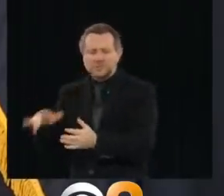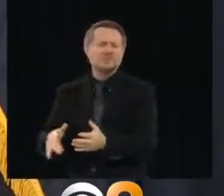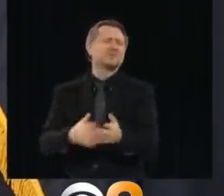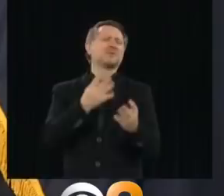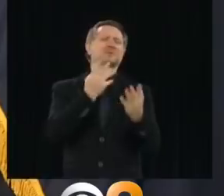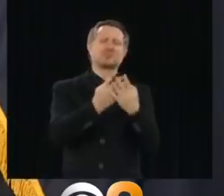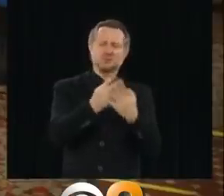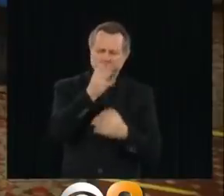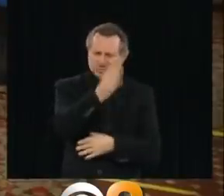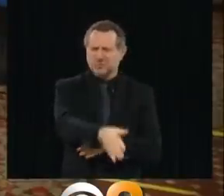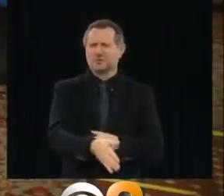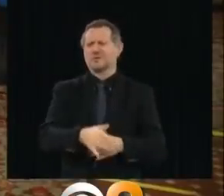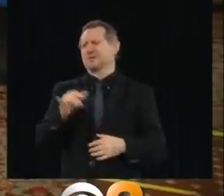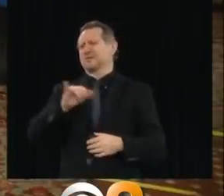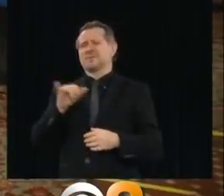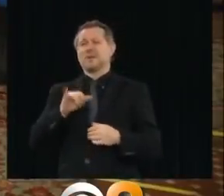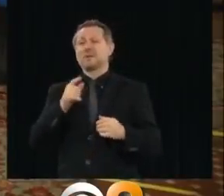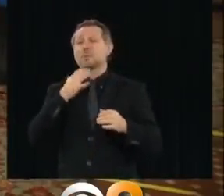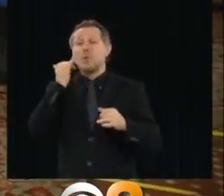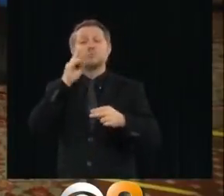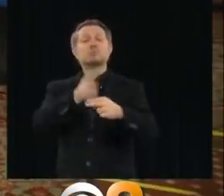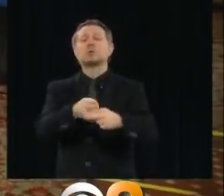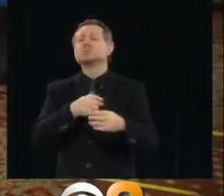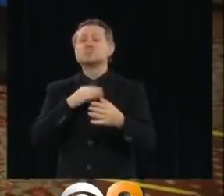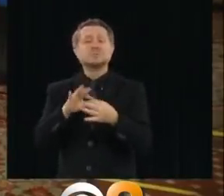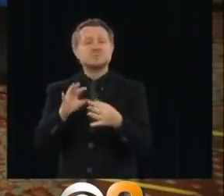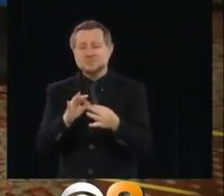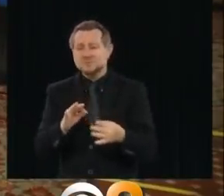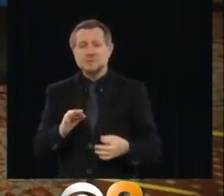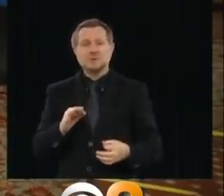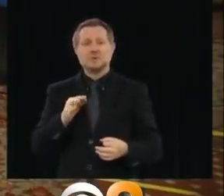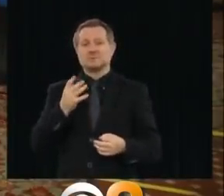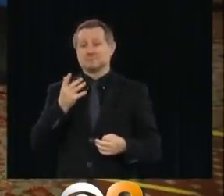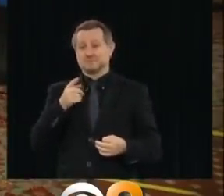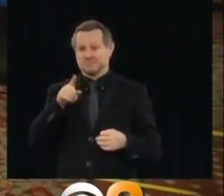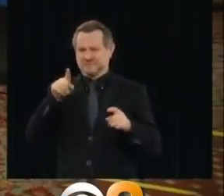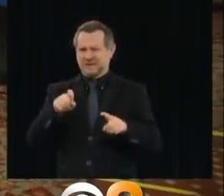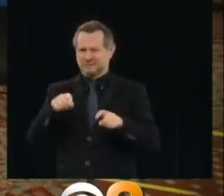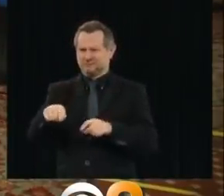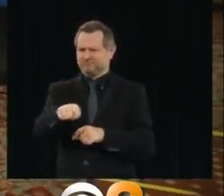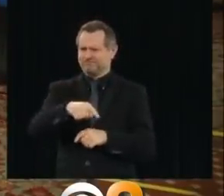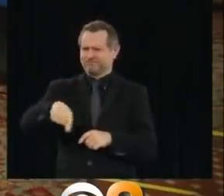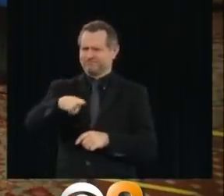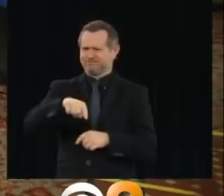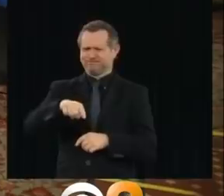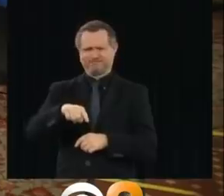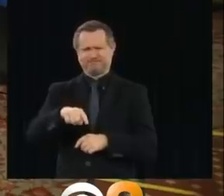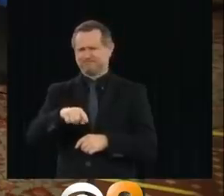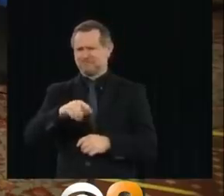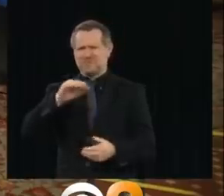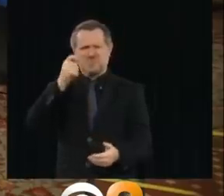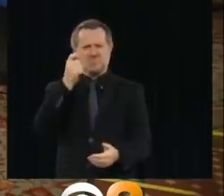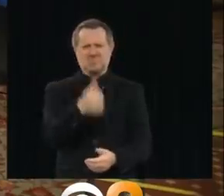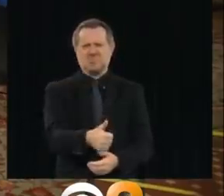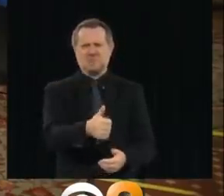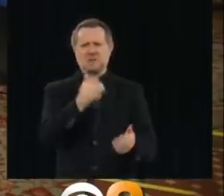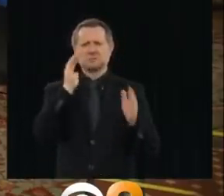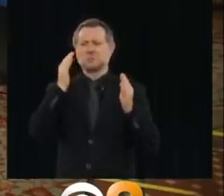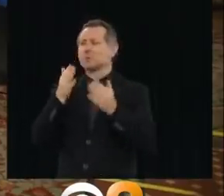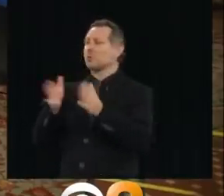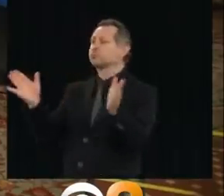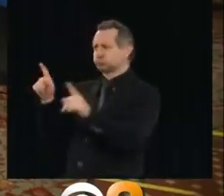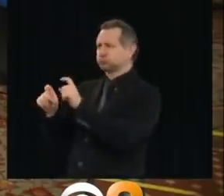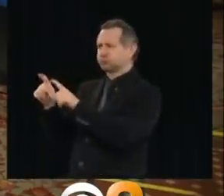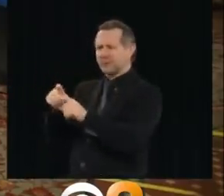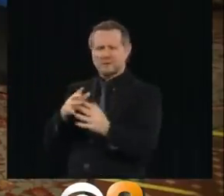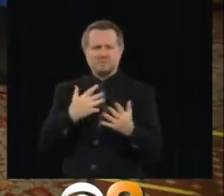reason I bring that up is our analysis shows that prisoners are being tested at a rate of 4 times fewer that of the general public, and there are